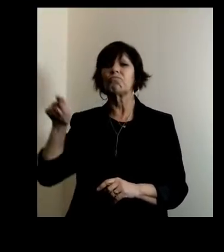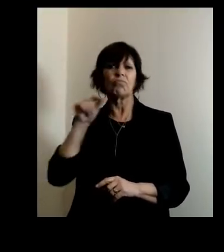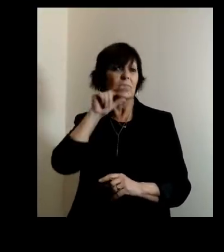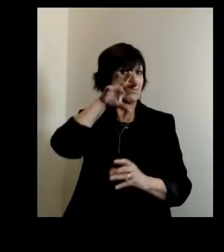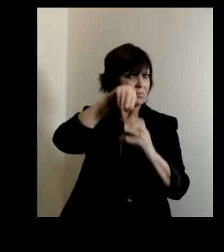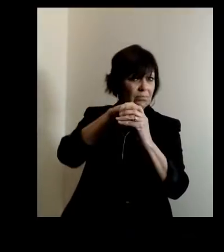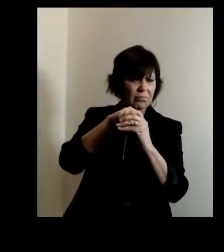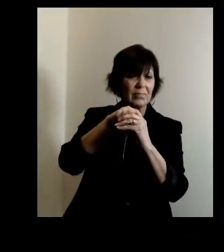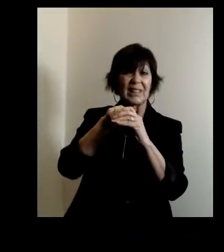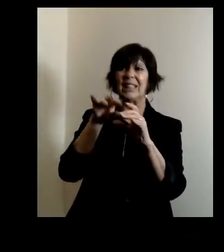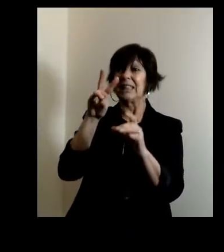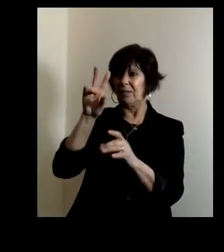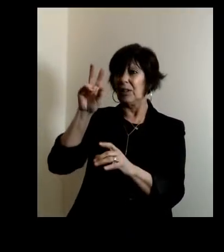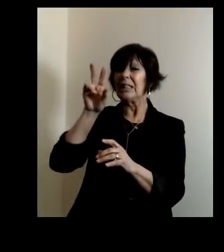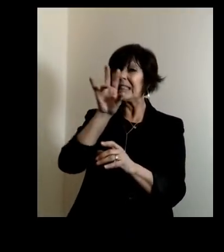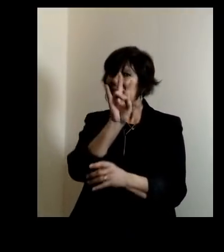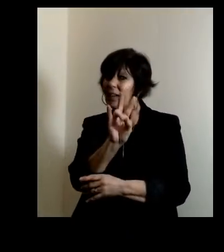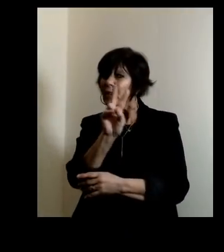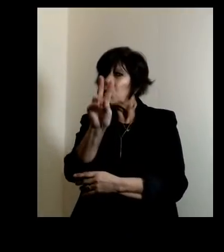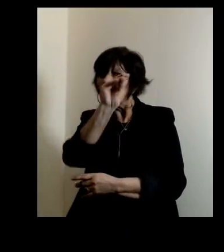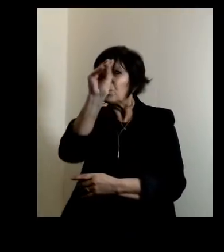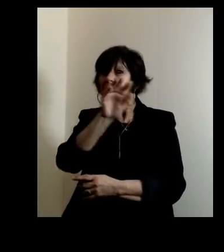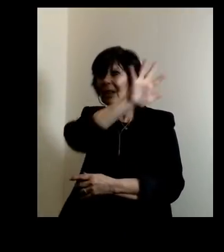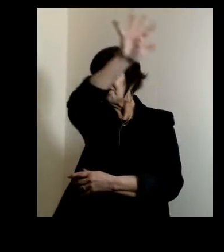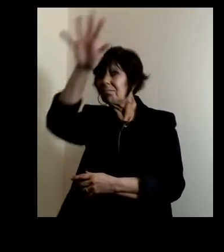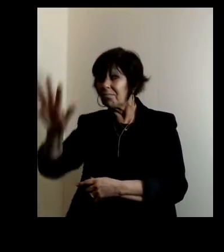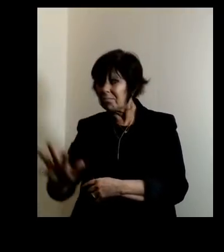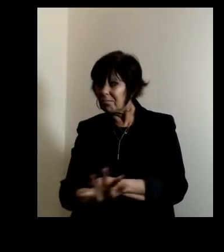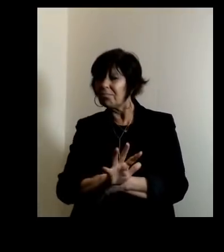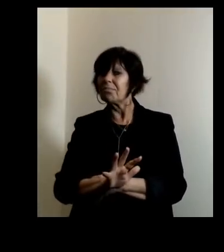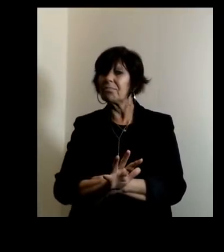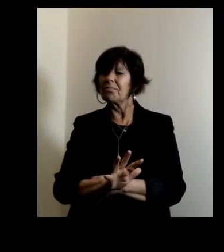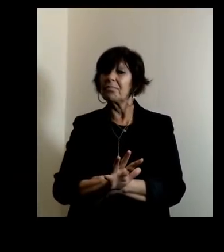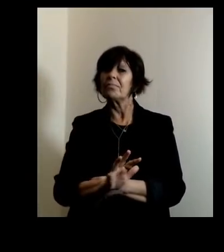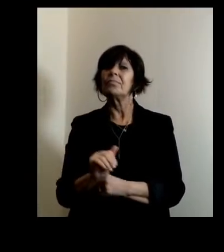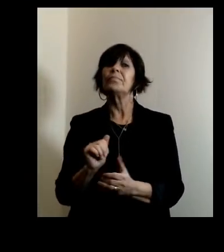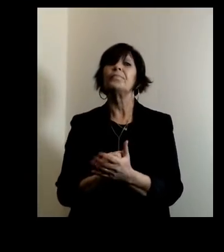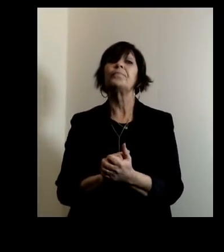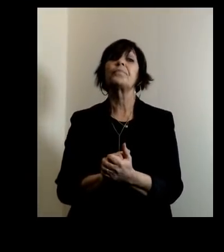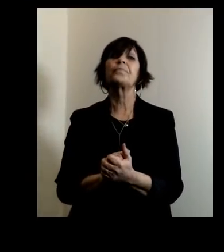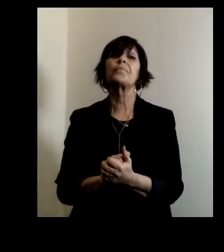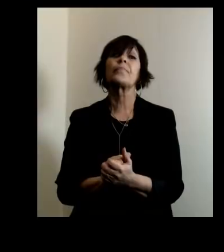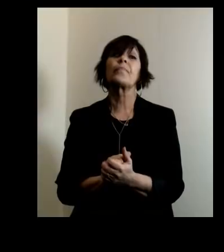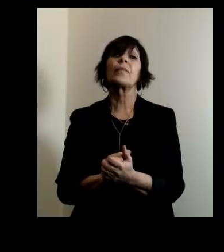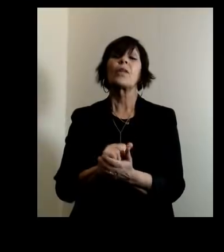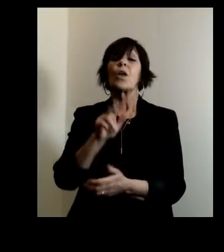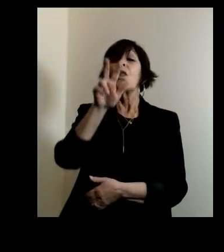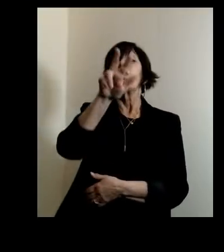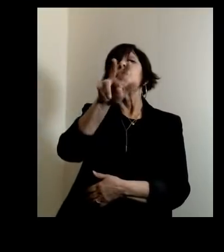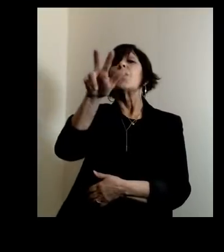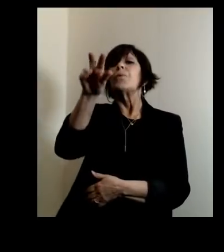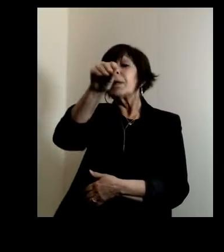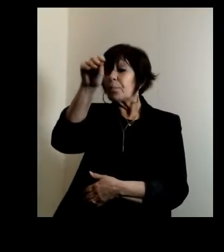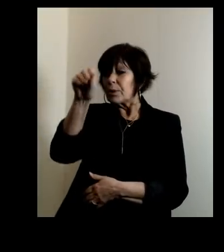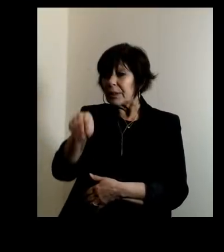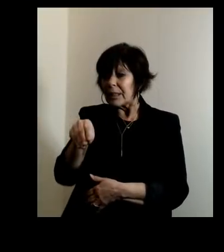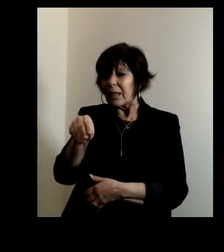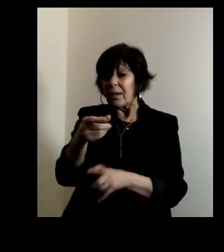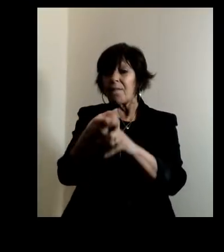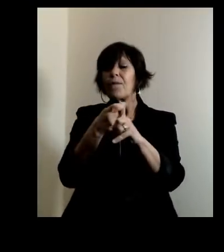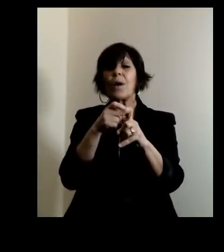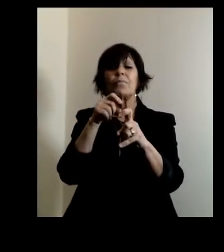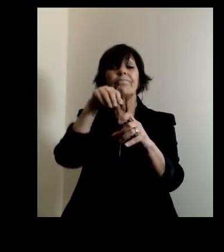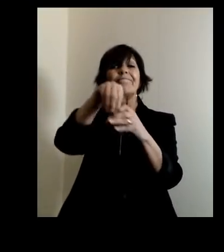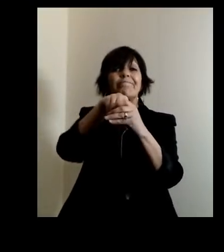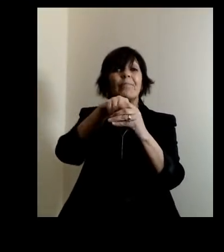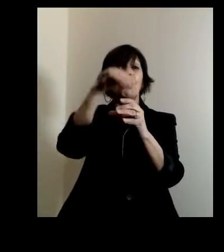had 72% of the cases. City of Buffalo, or excuse me, 66% of the cases, 33% of the cases came from the city of